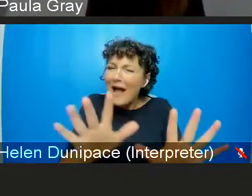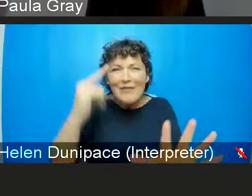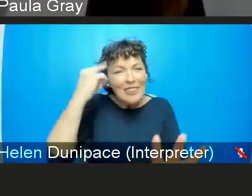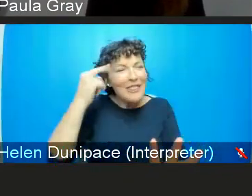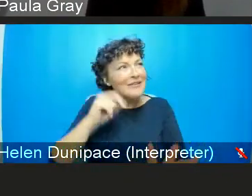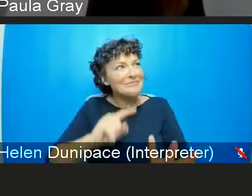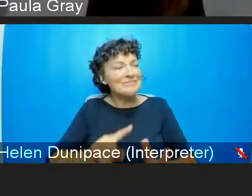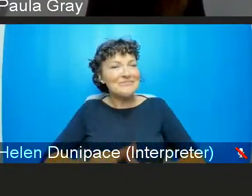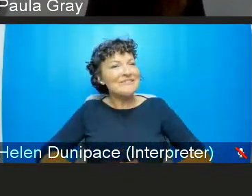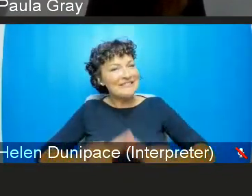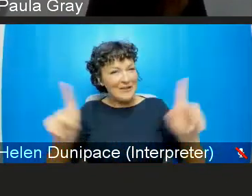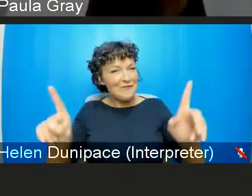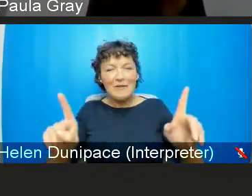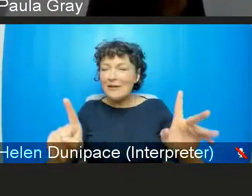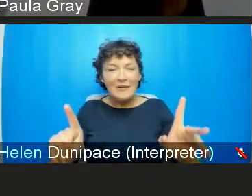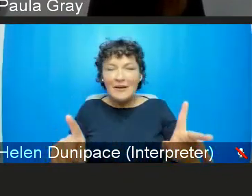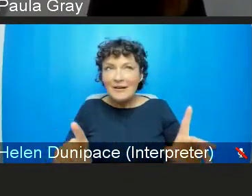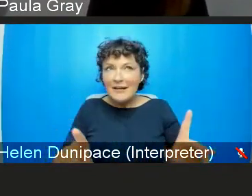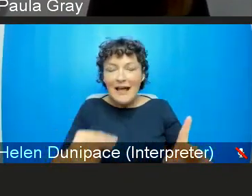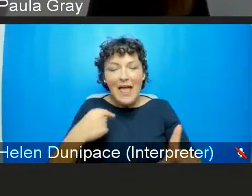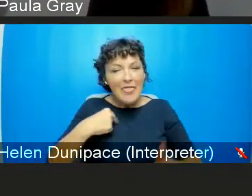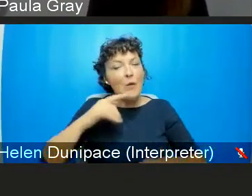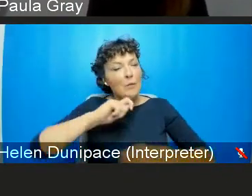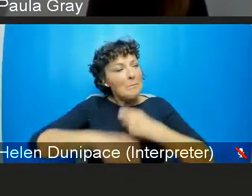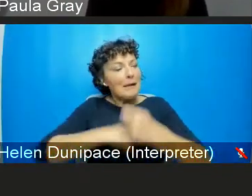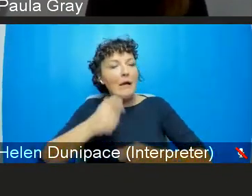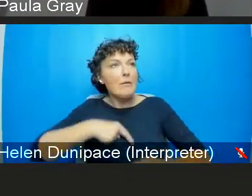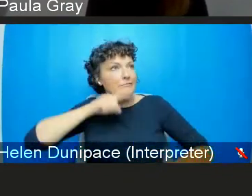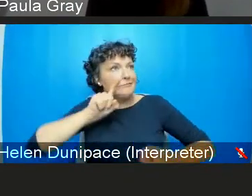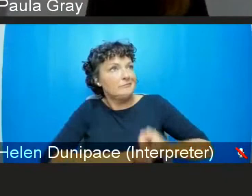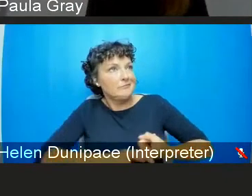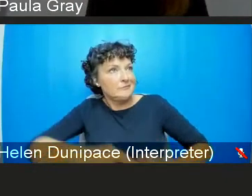preconceived way that you must demonstrate it and think of other ways. And obviously,